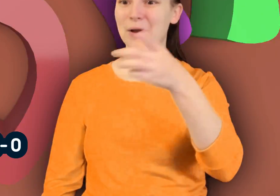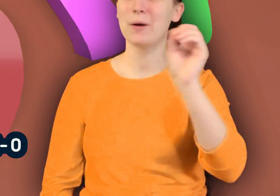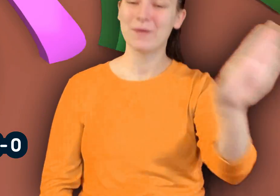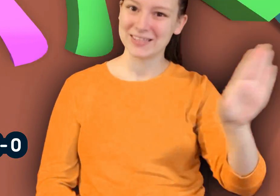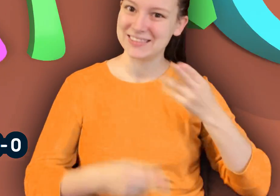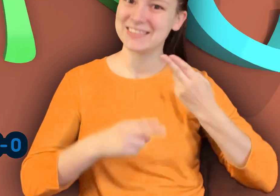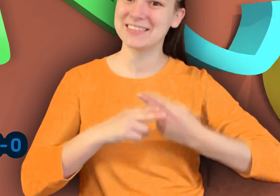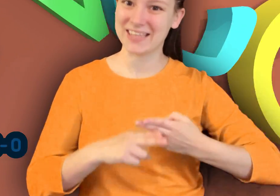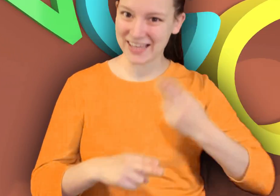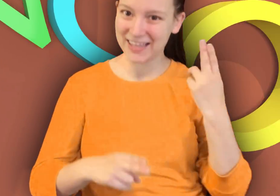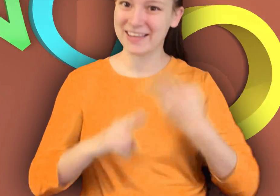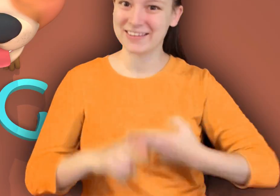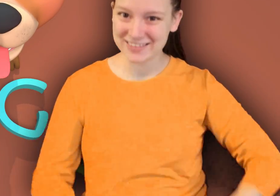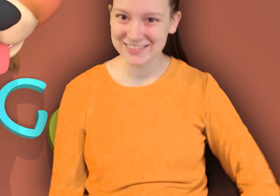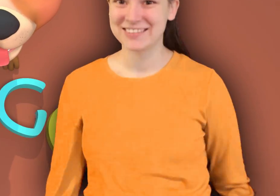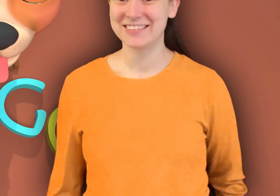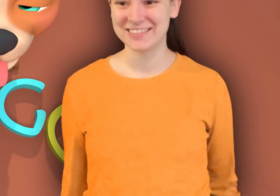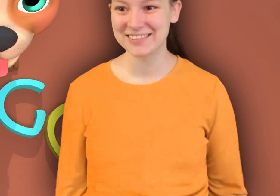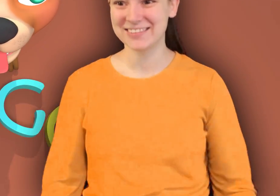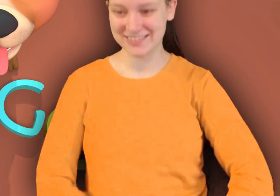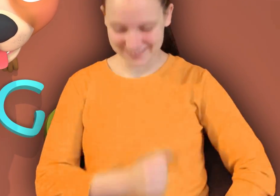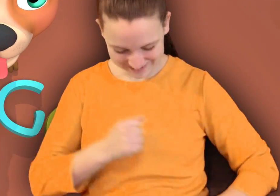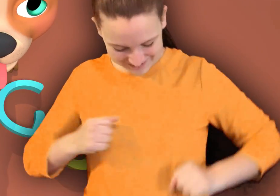and Bingo was his